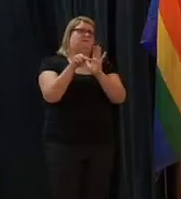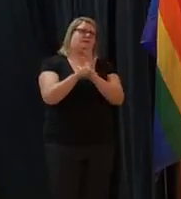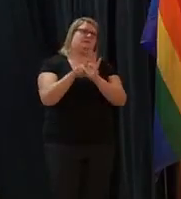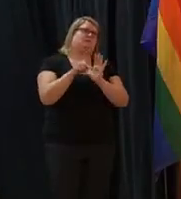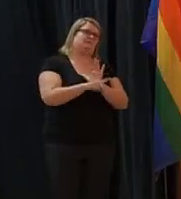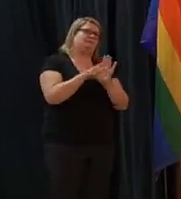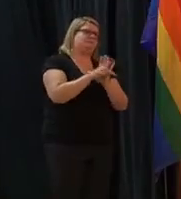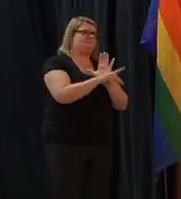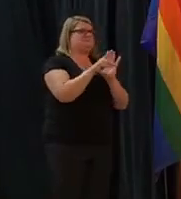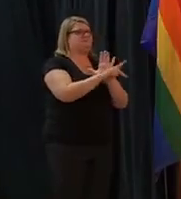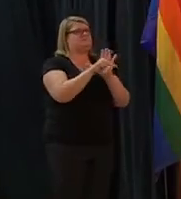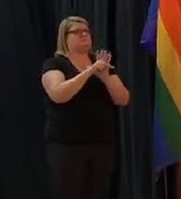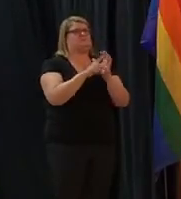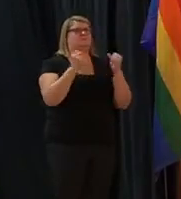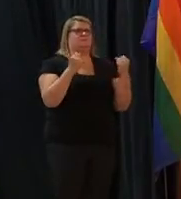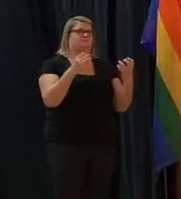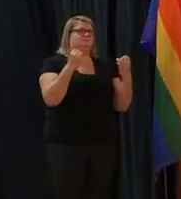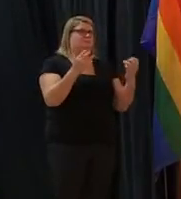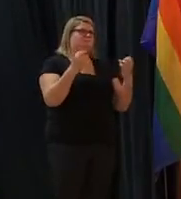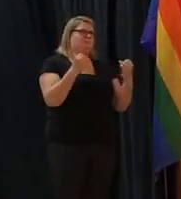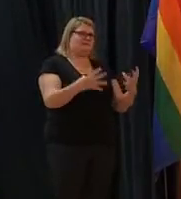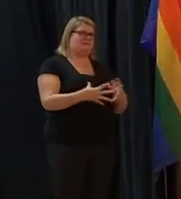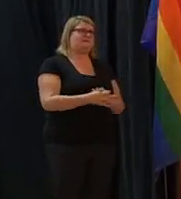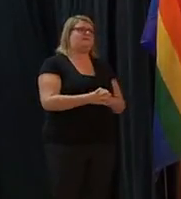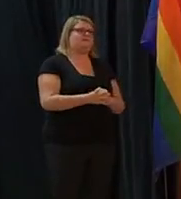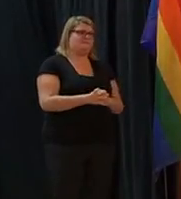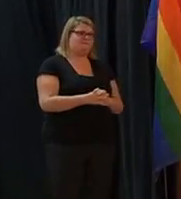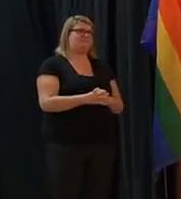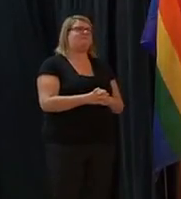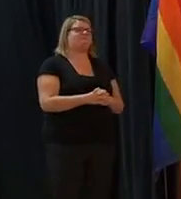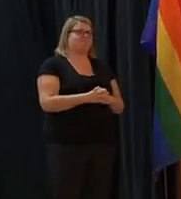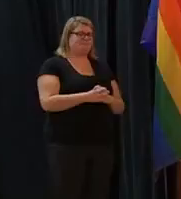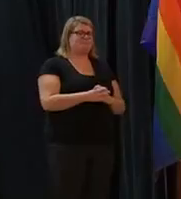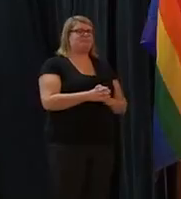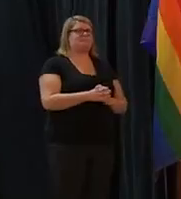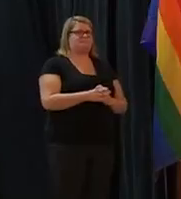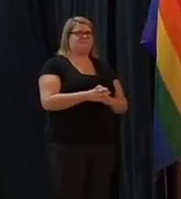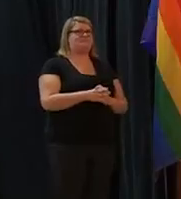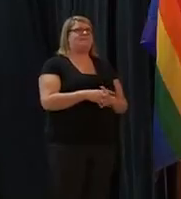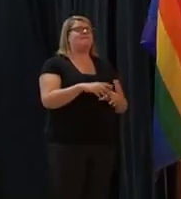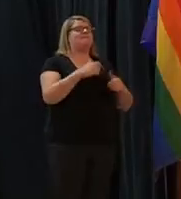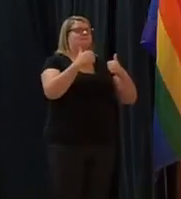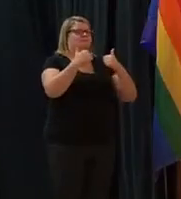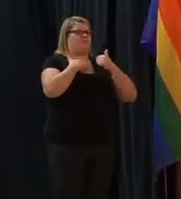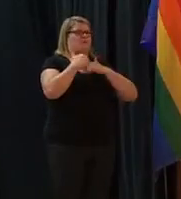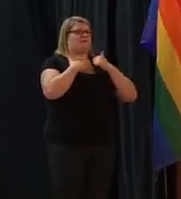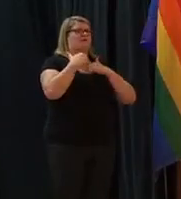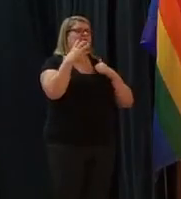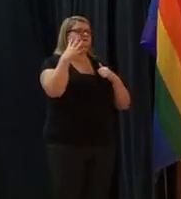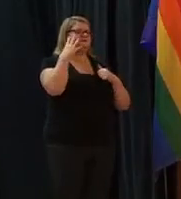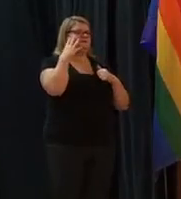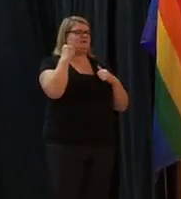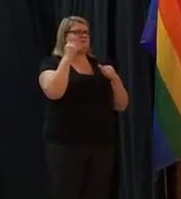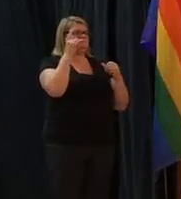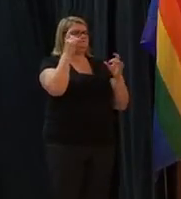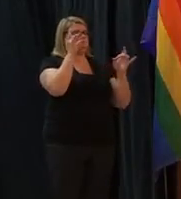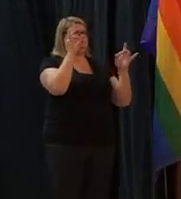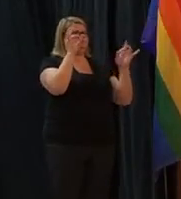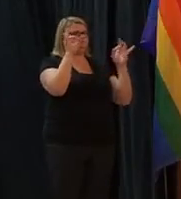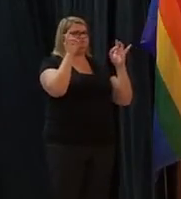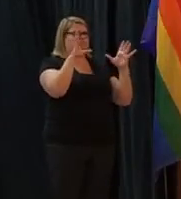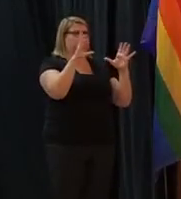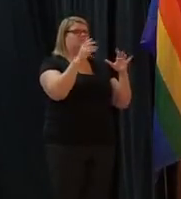belonging, origin. That should have been the starting point. Rwanda has experienced it, and